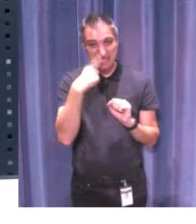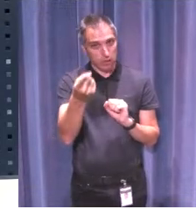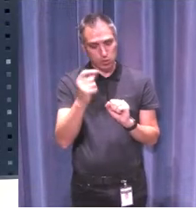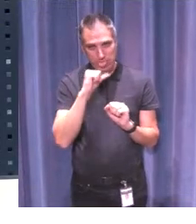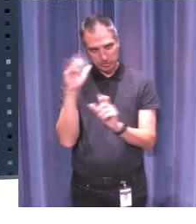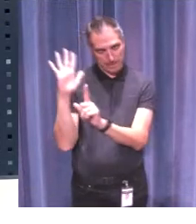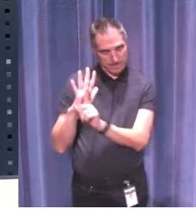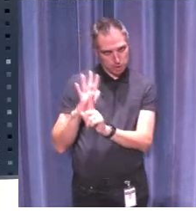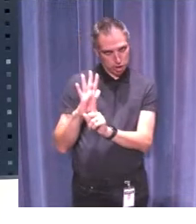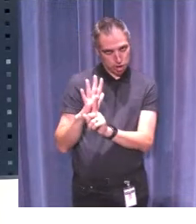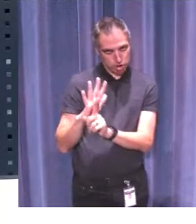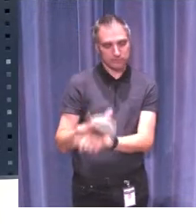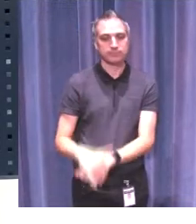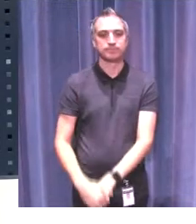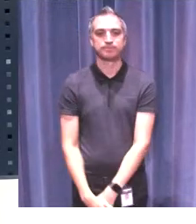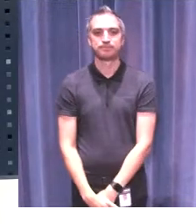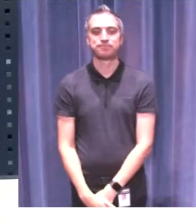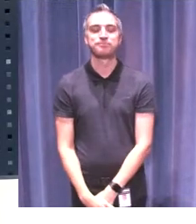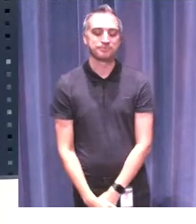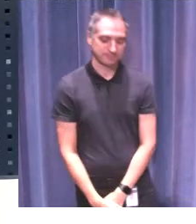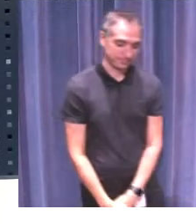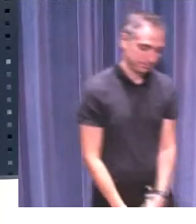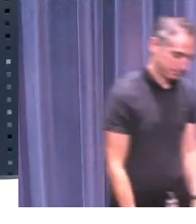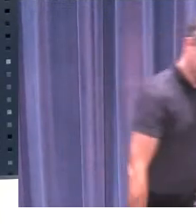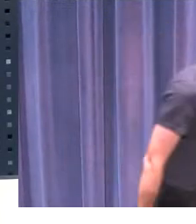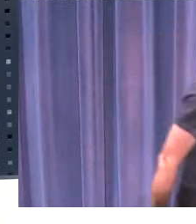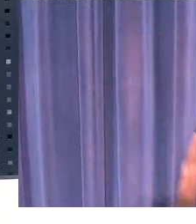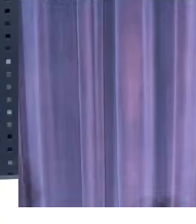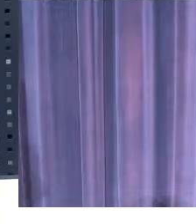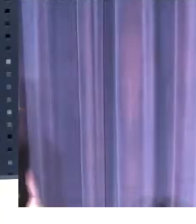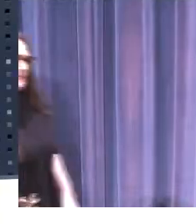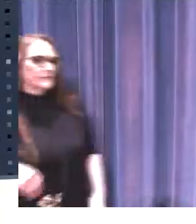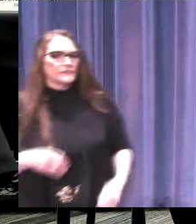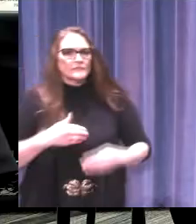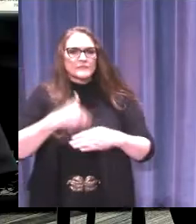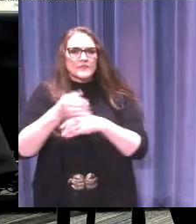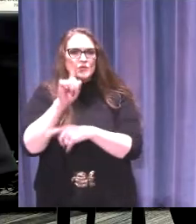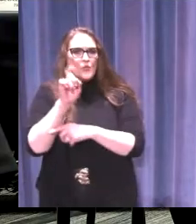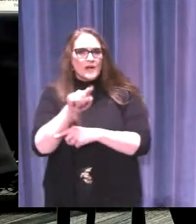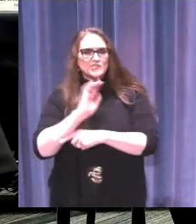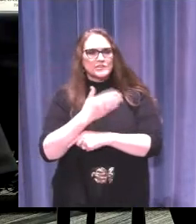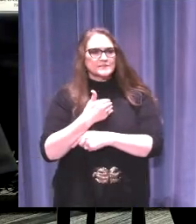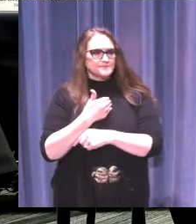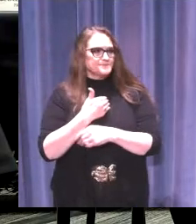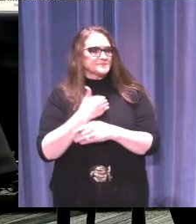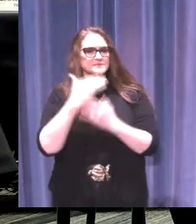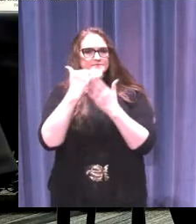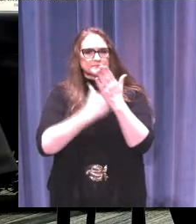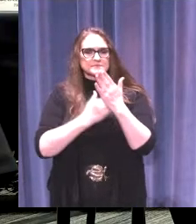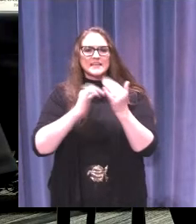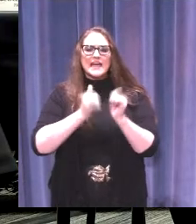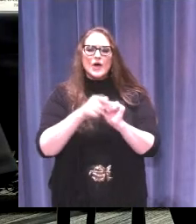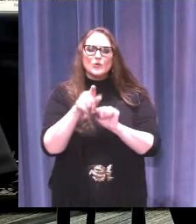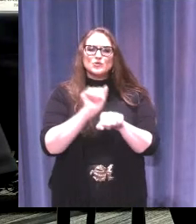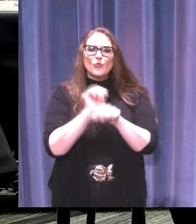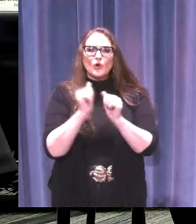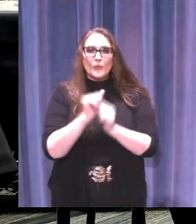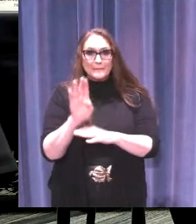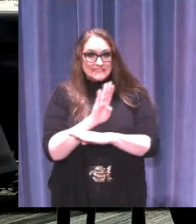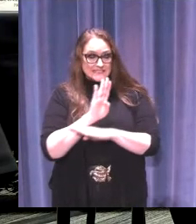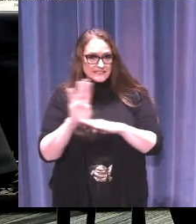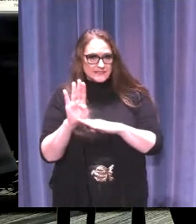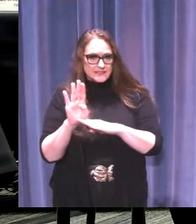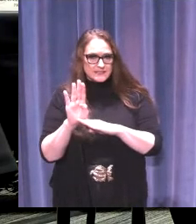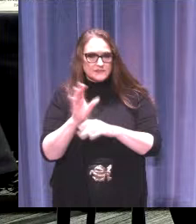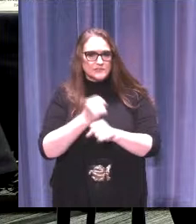yeah. The fourth question in our series is, how would you work with businesses